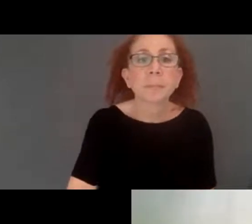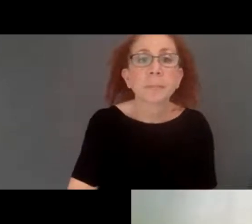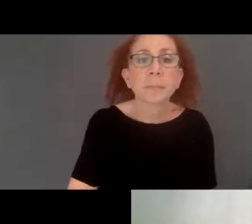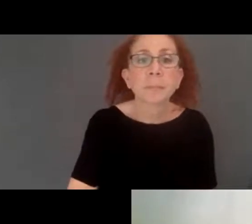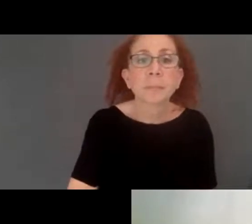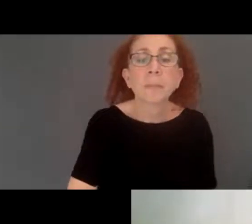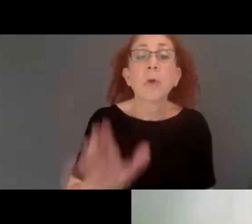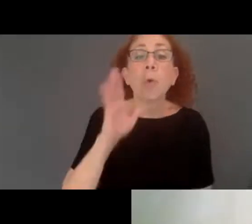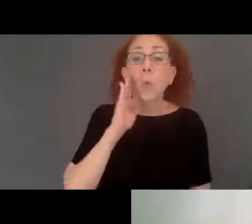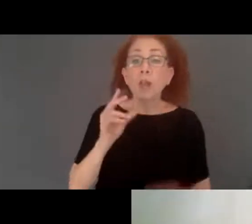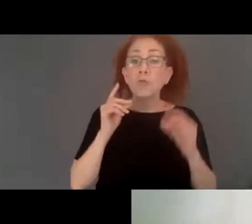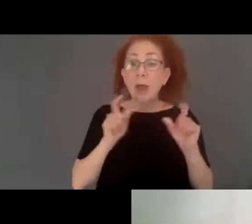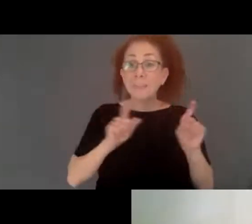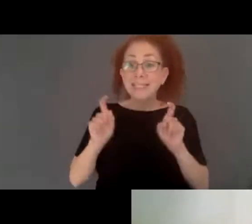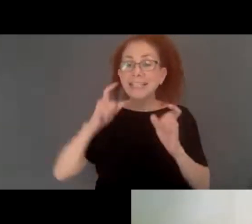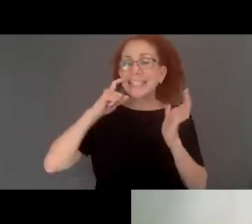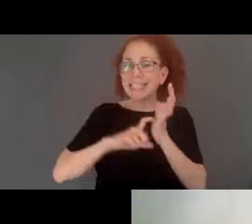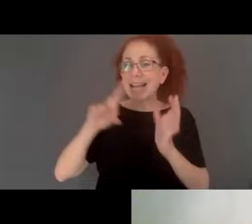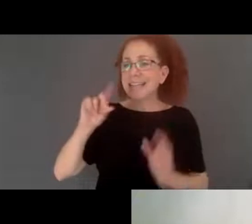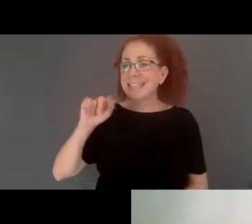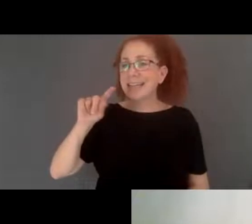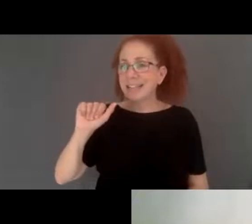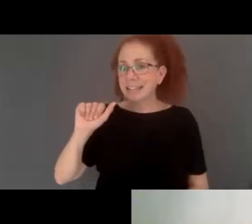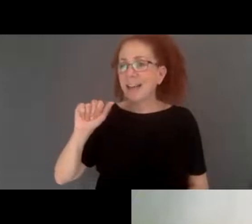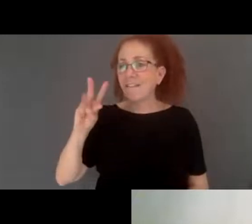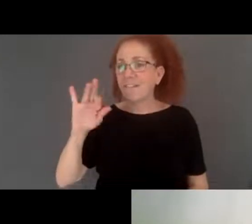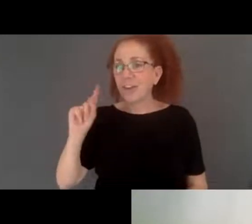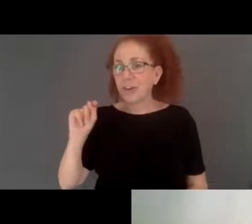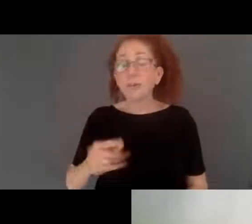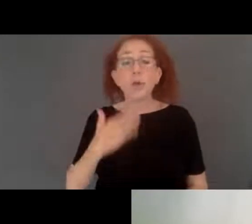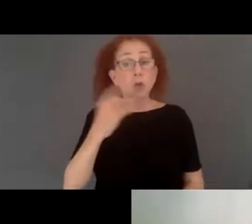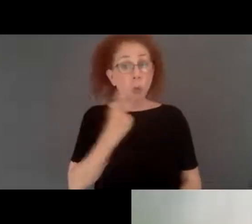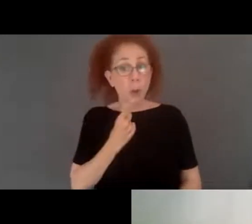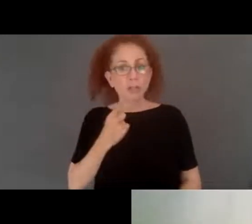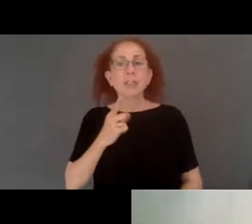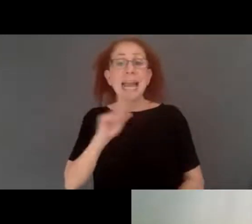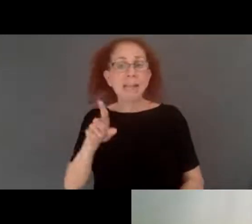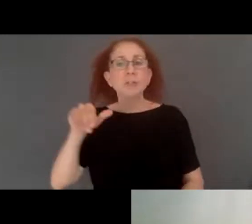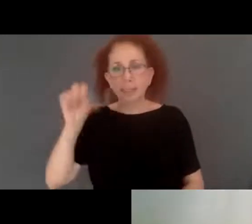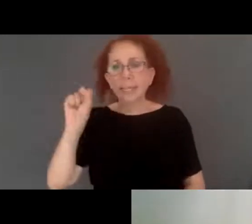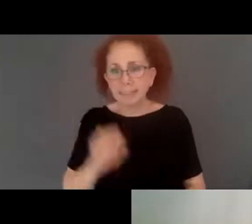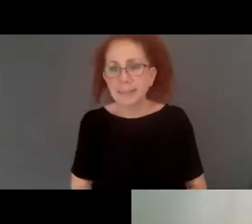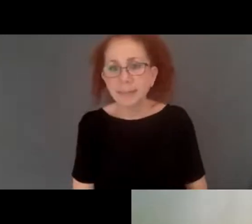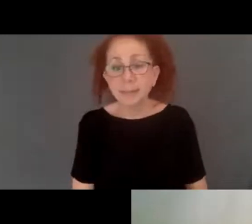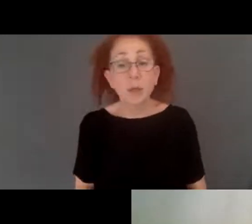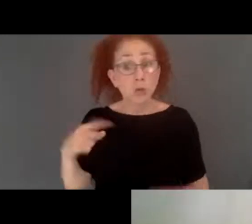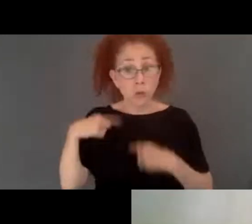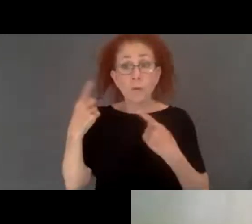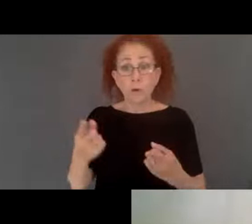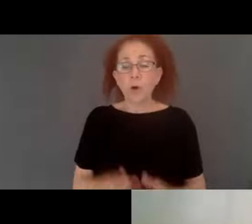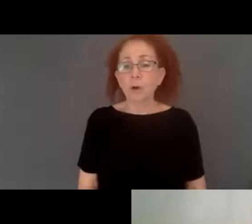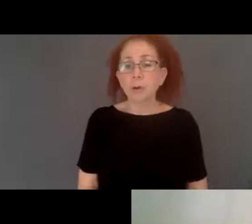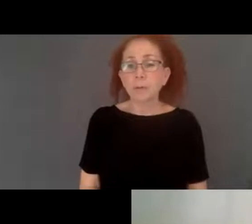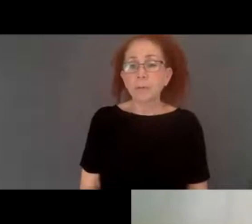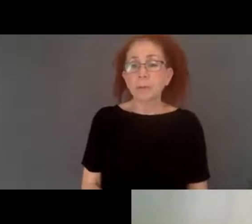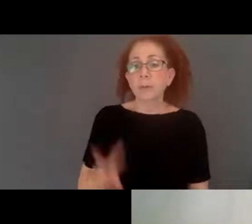Delta variants? That's a good question. And yes, they do. So far, none of the